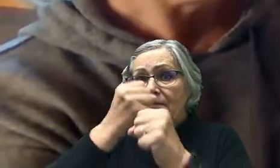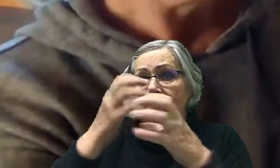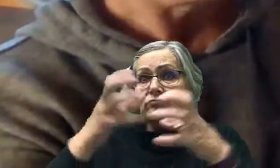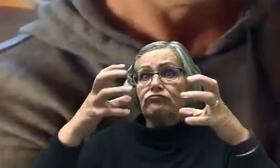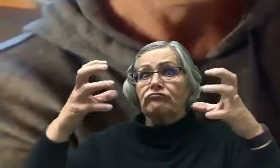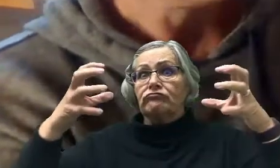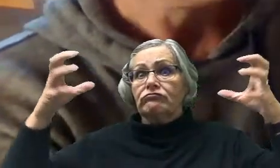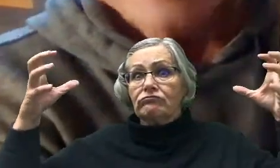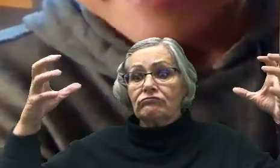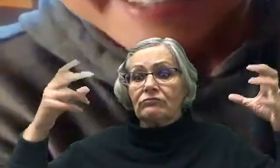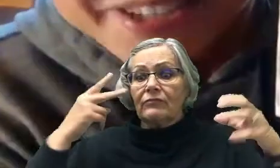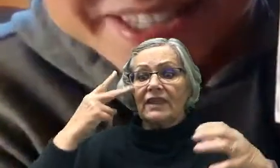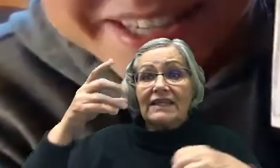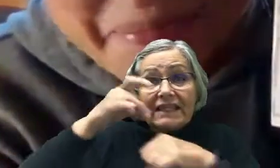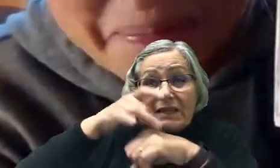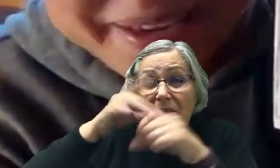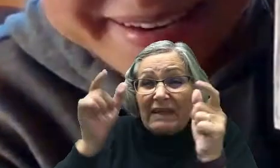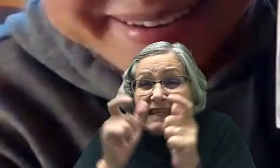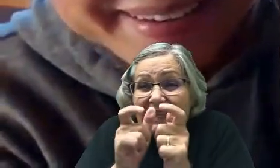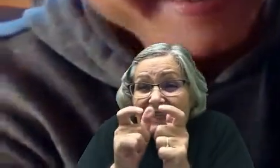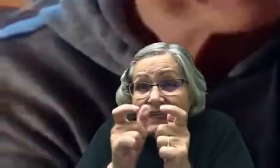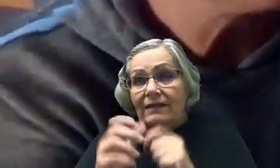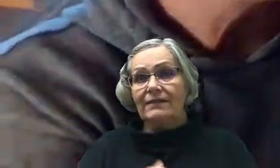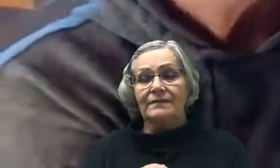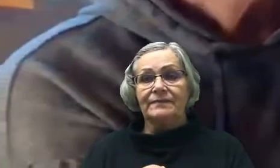grow larger. Do you see the pumpkin?